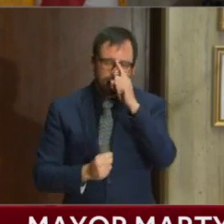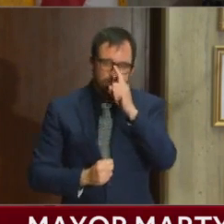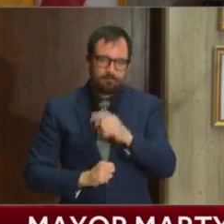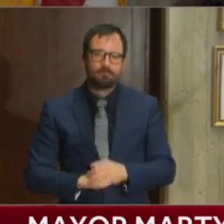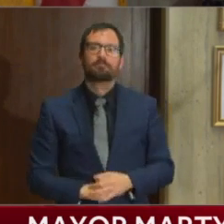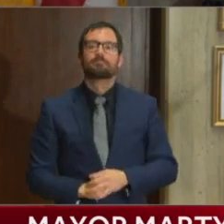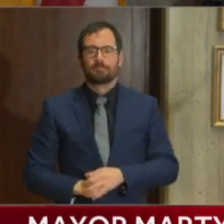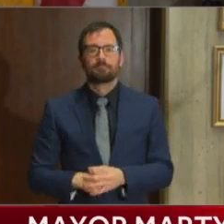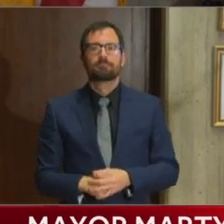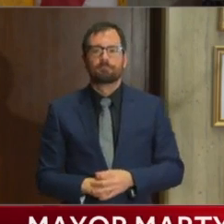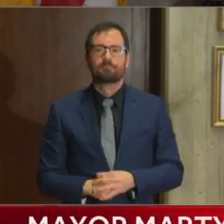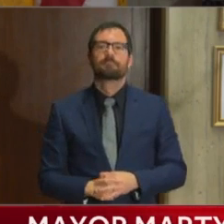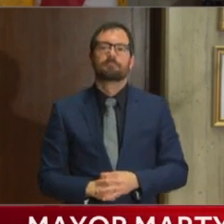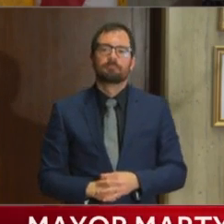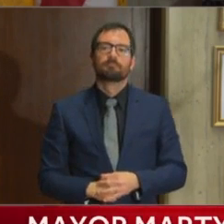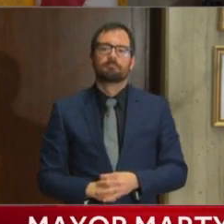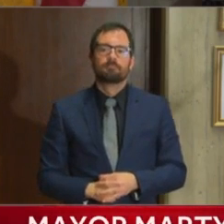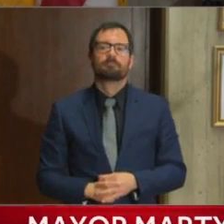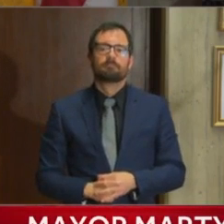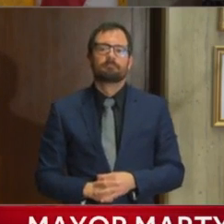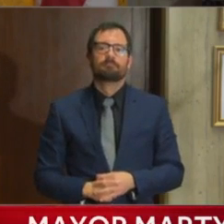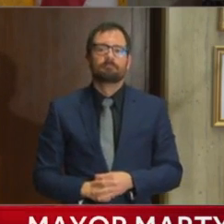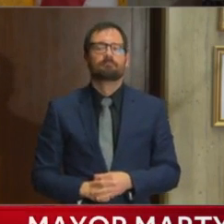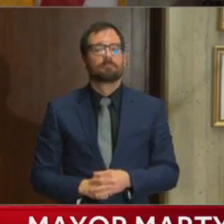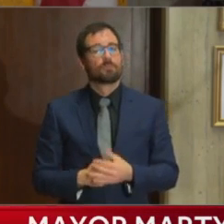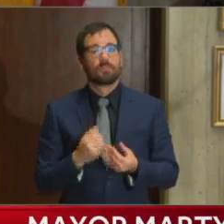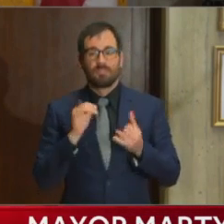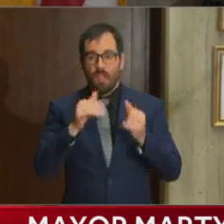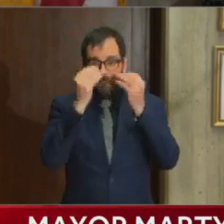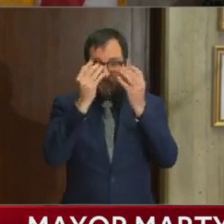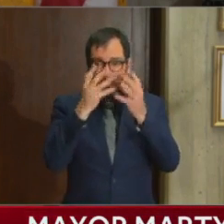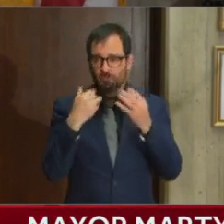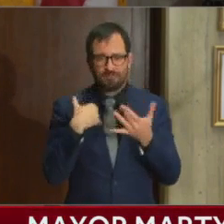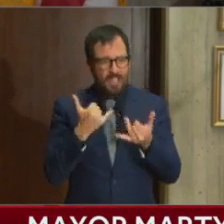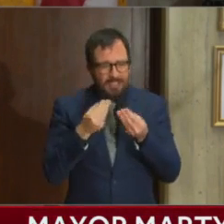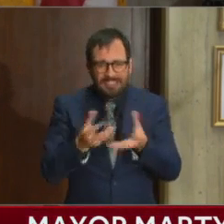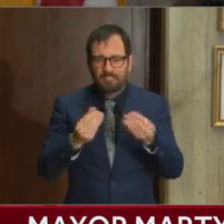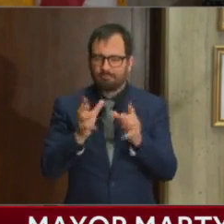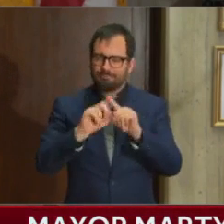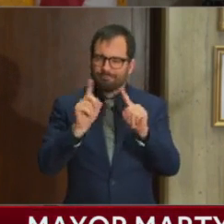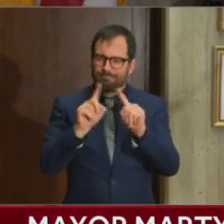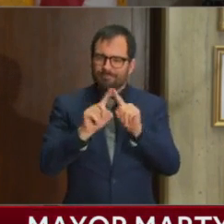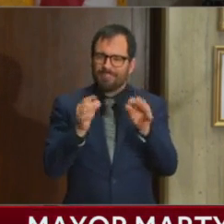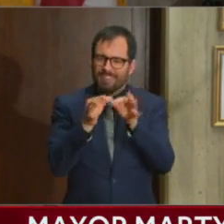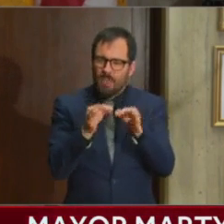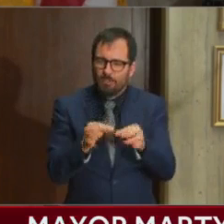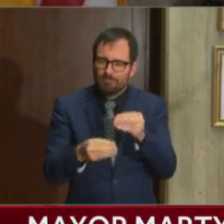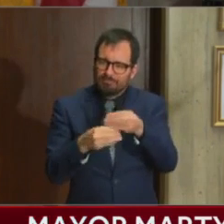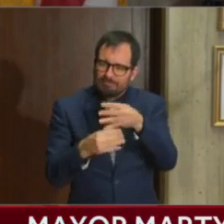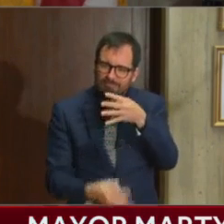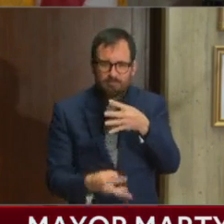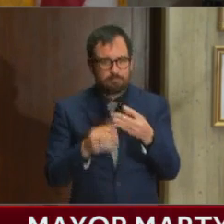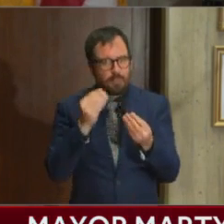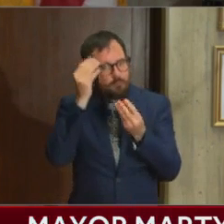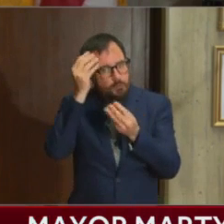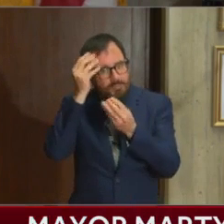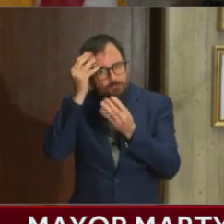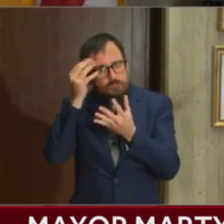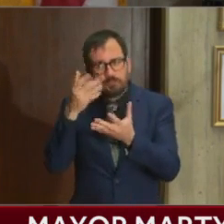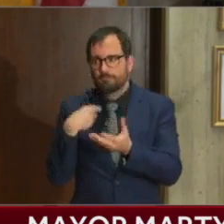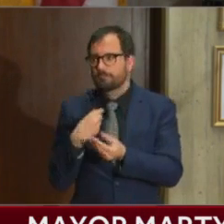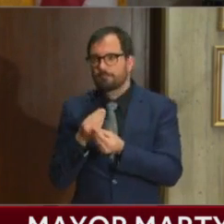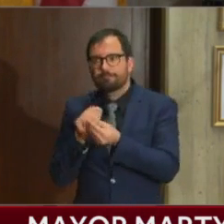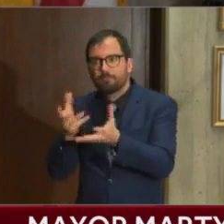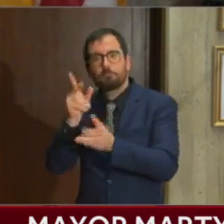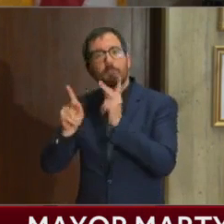are working to continue the in-home service that many seniors rely on, including groceries and Meals on Wheels. We